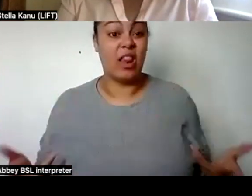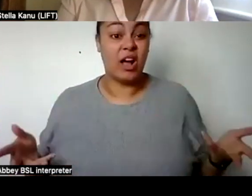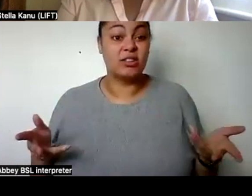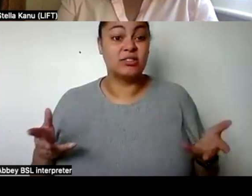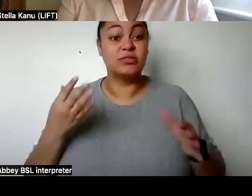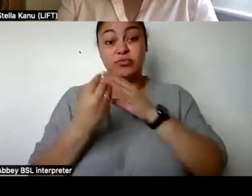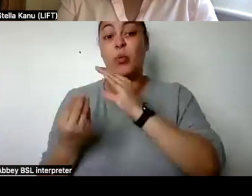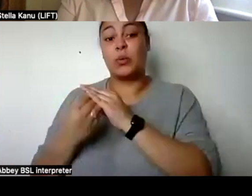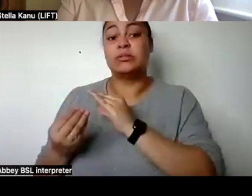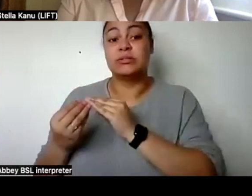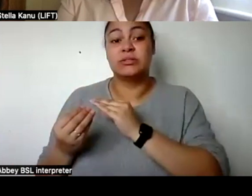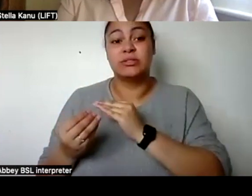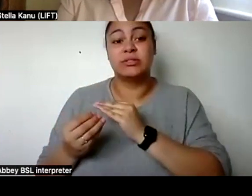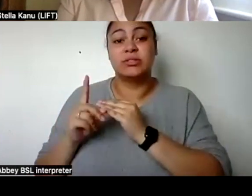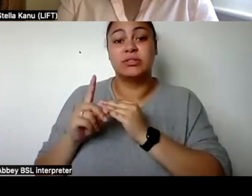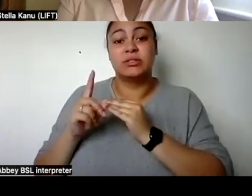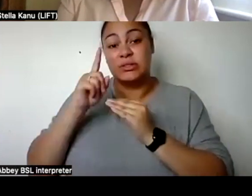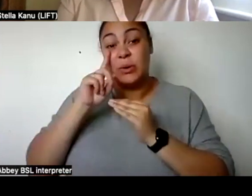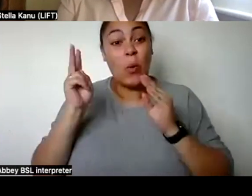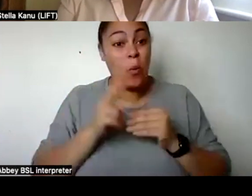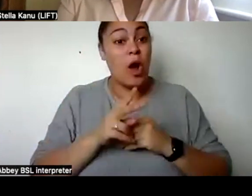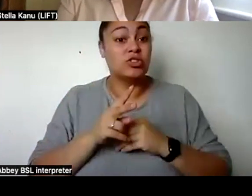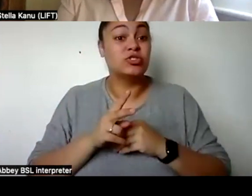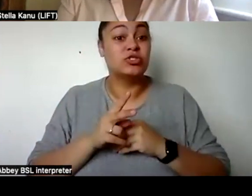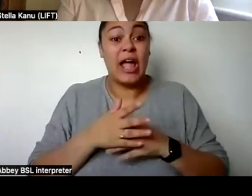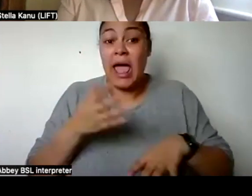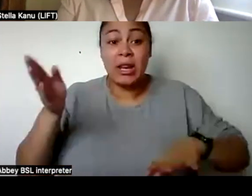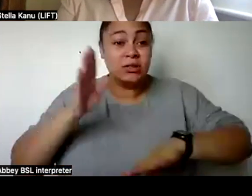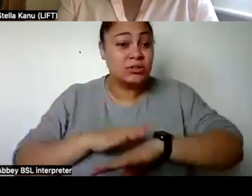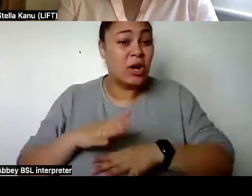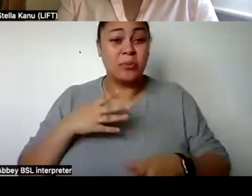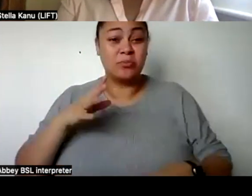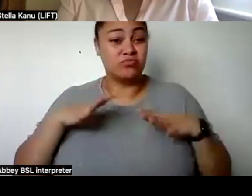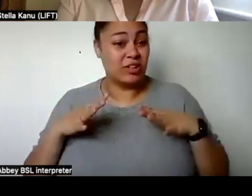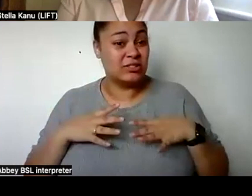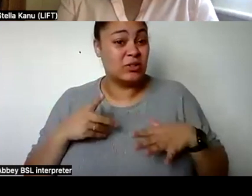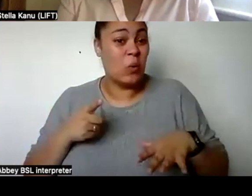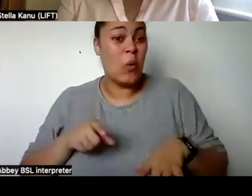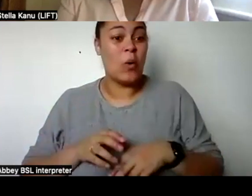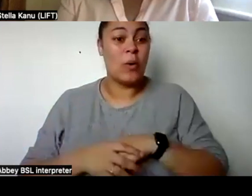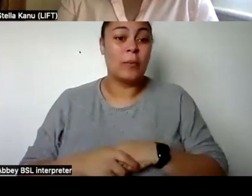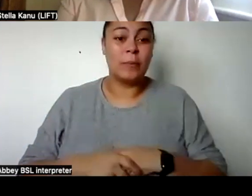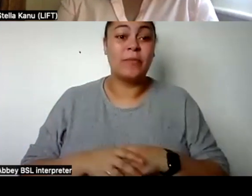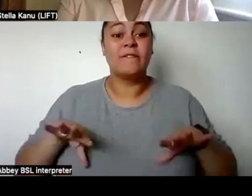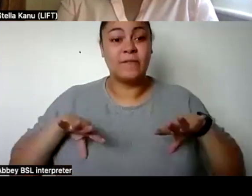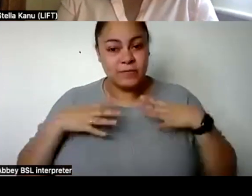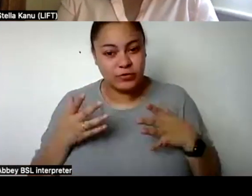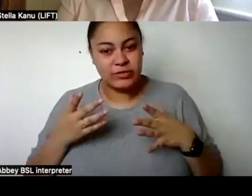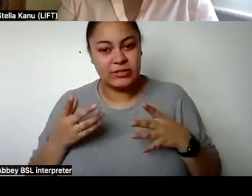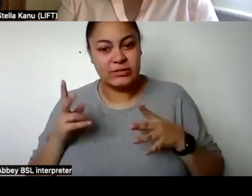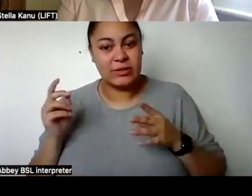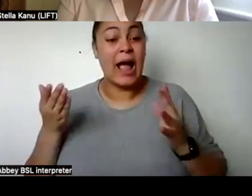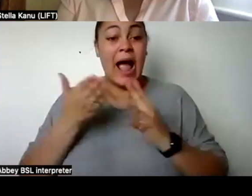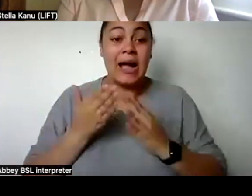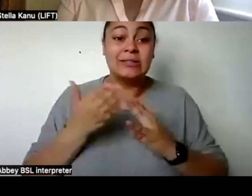being recorded in order that people can watch this panel whenever it is convenient for them to do so. So feel free to access